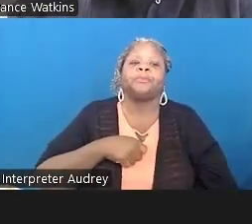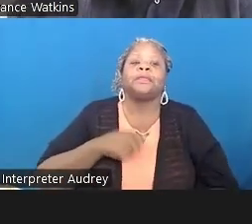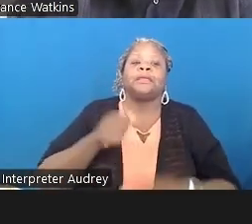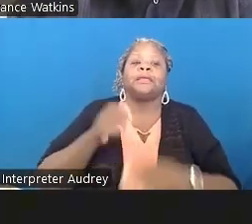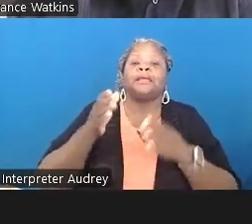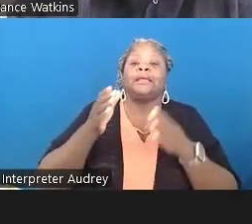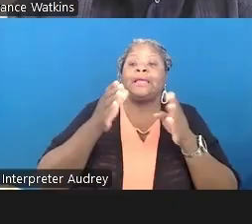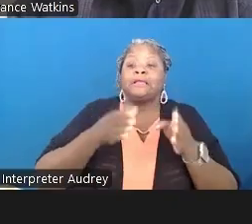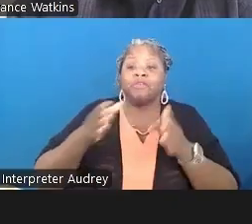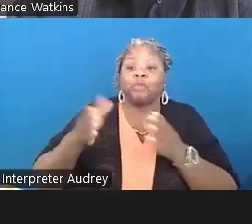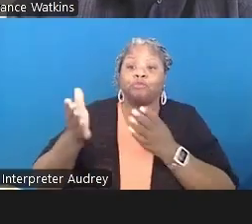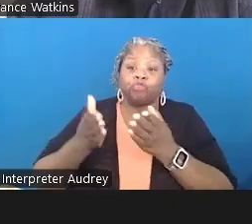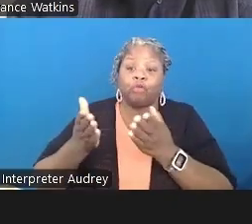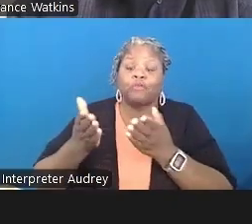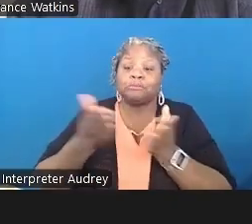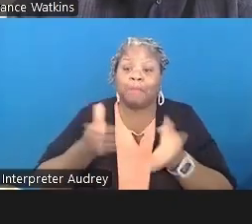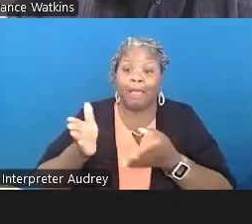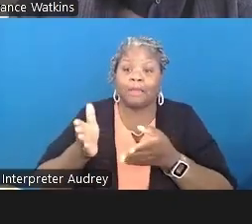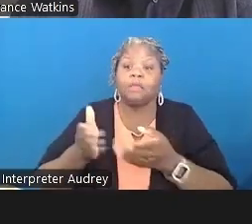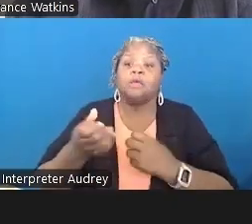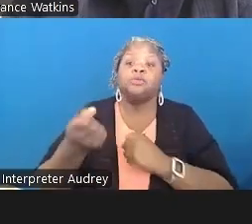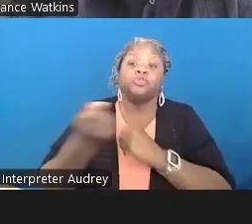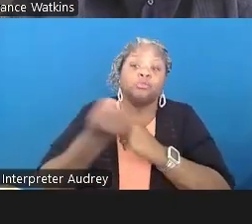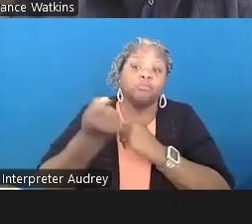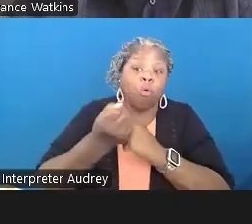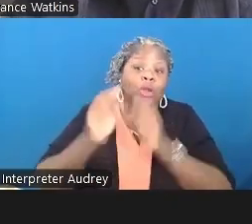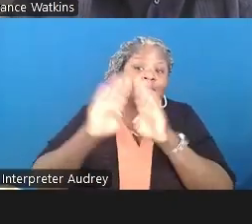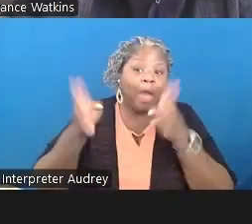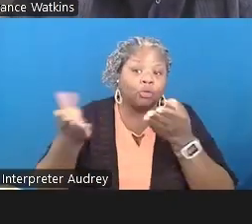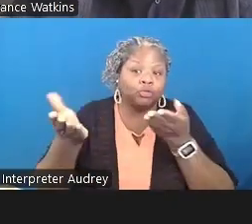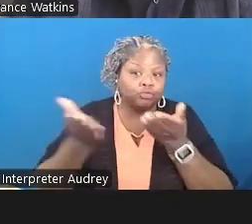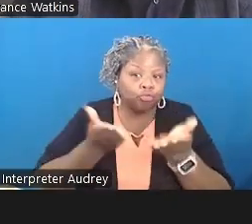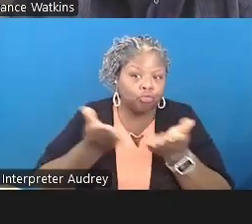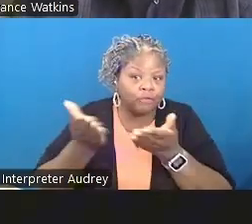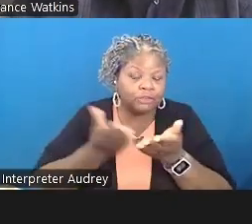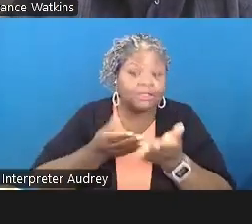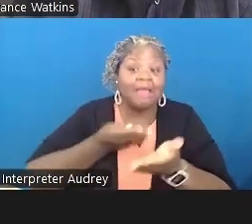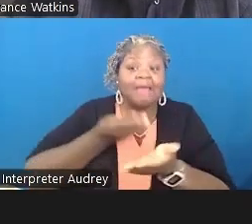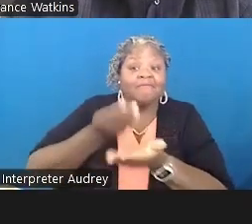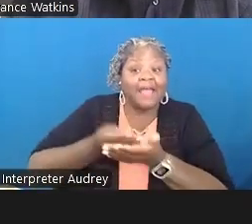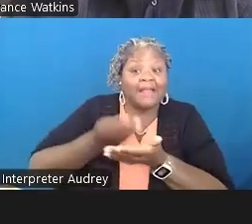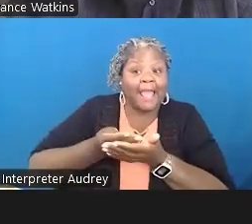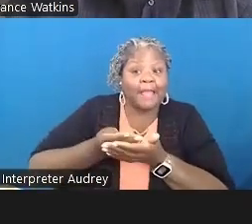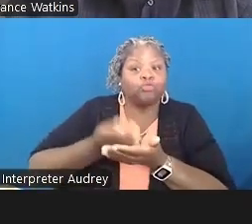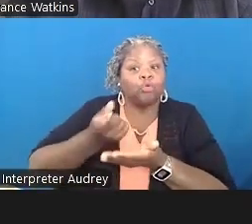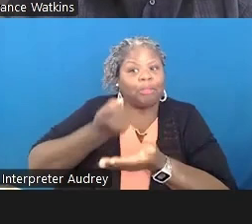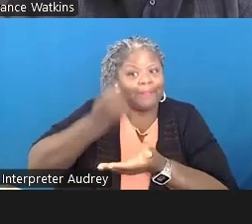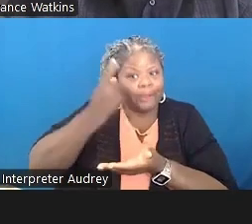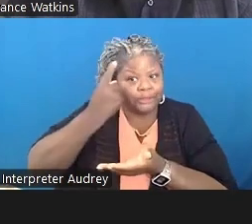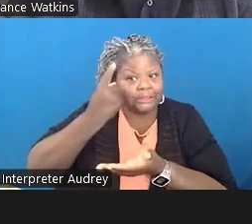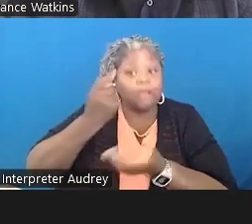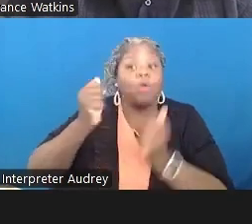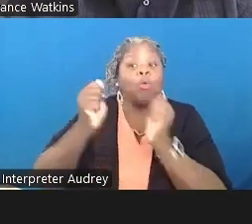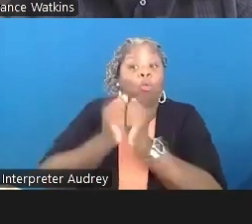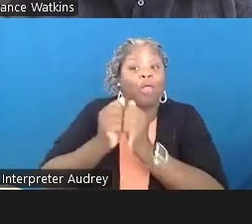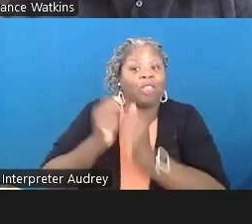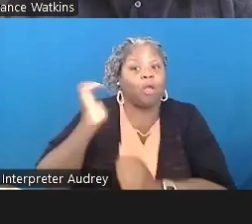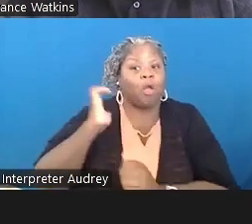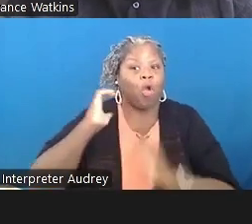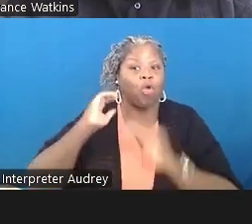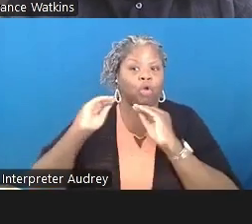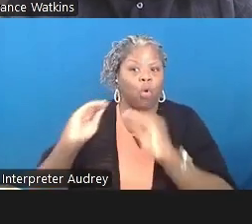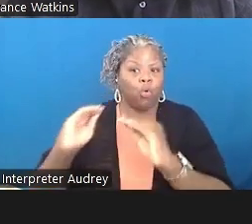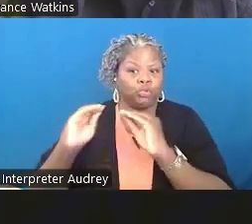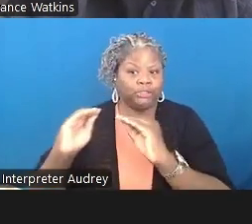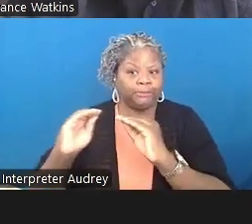planning, supportive housing services, financial literacy, and coaching. So for